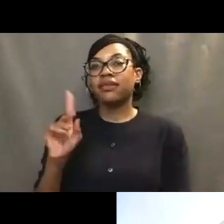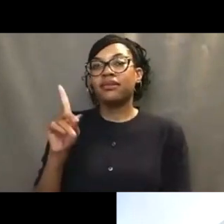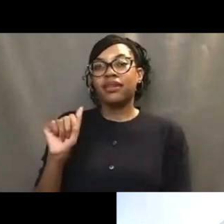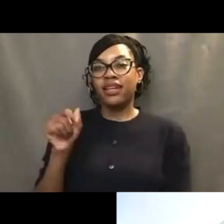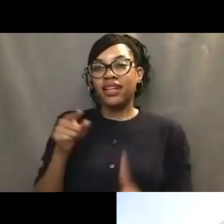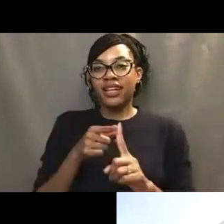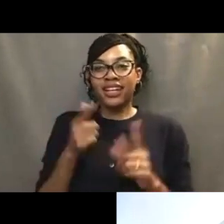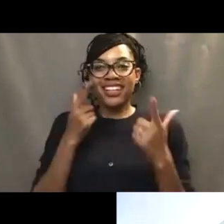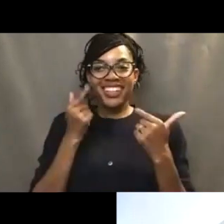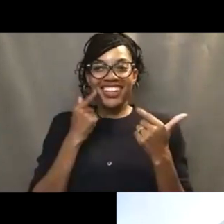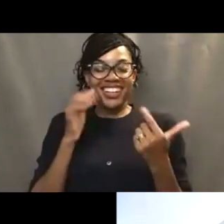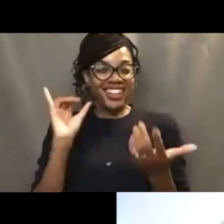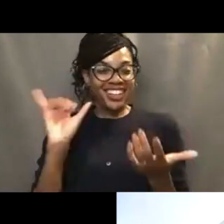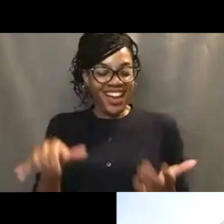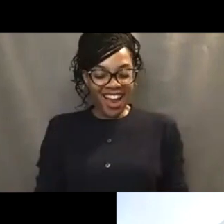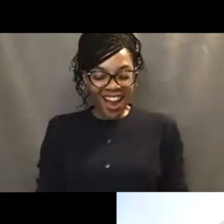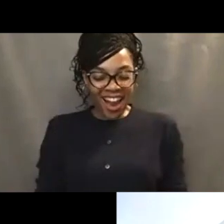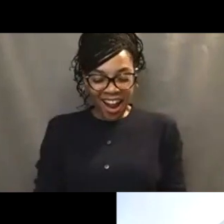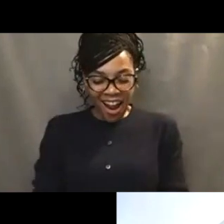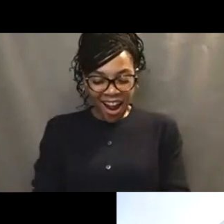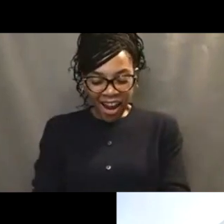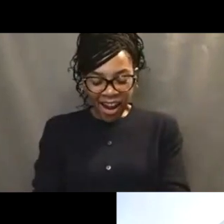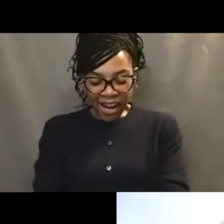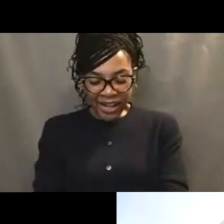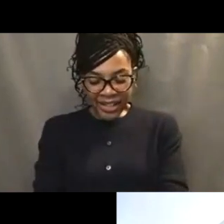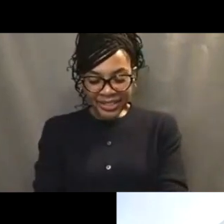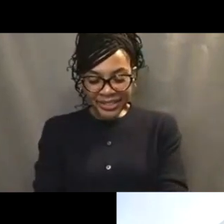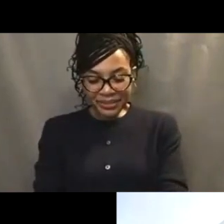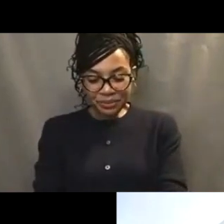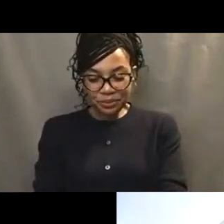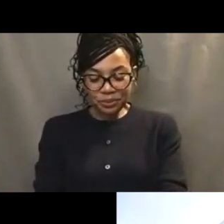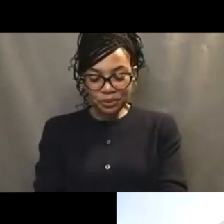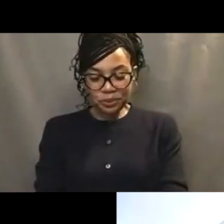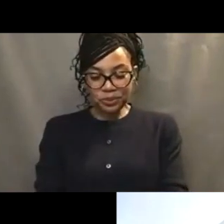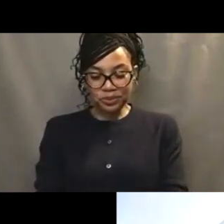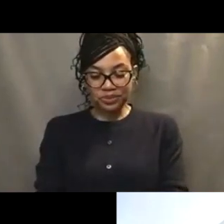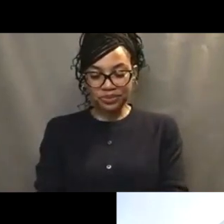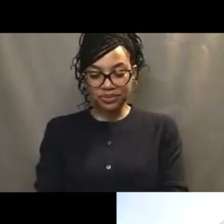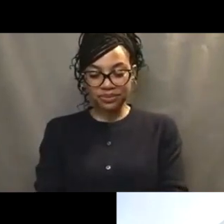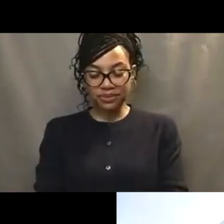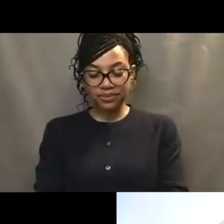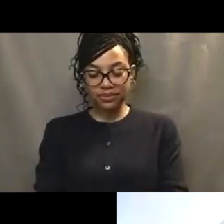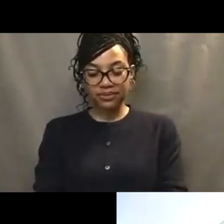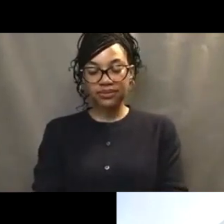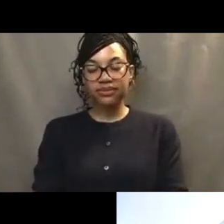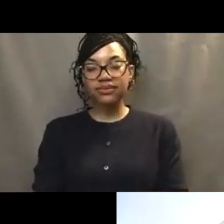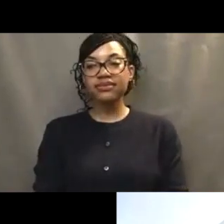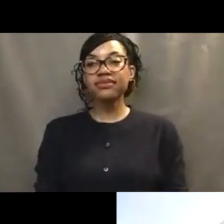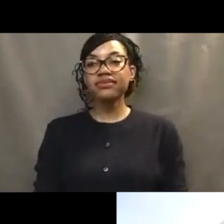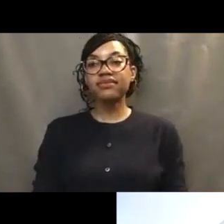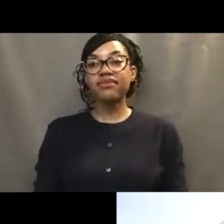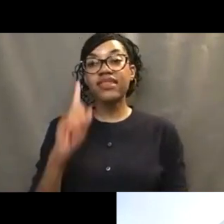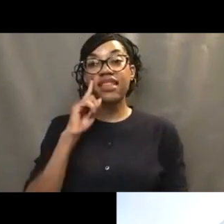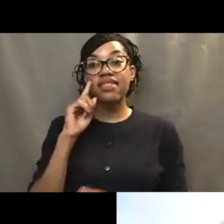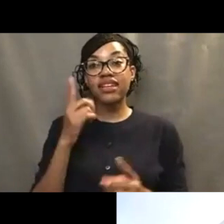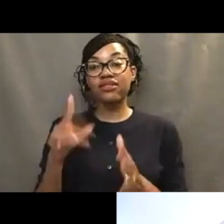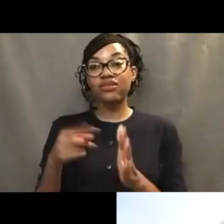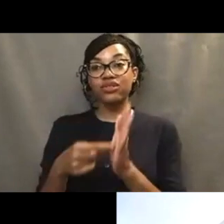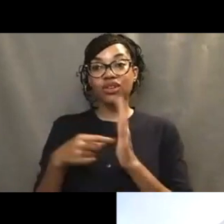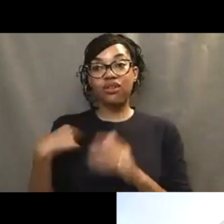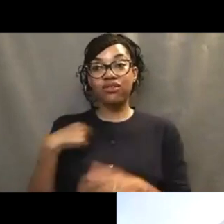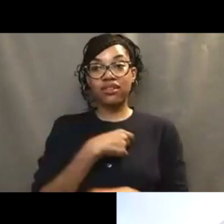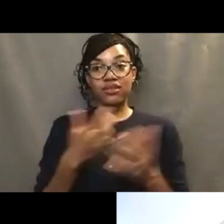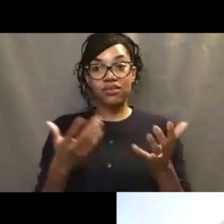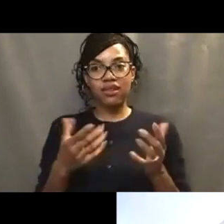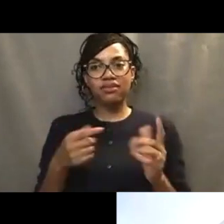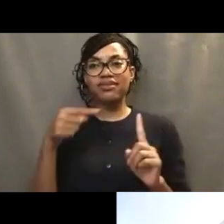That's the question. I think what it has shown us is that this is the work, right? What we've just